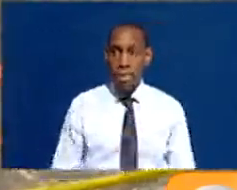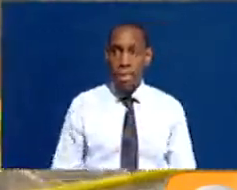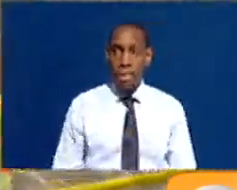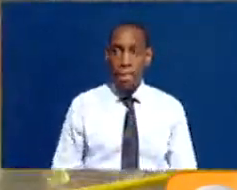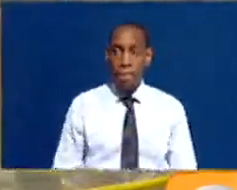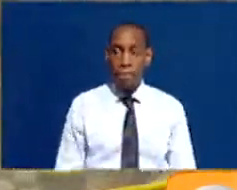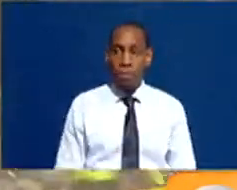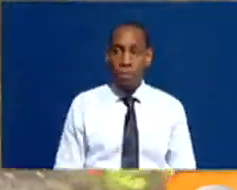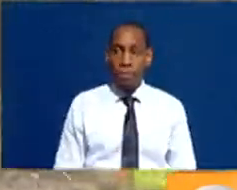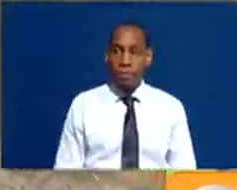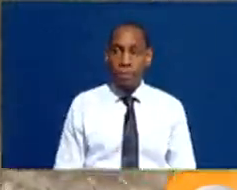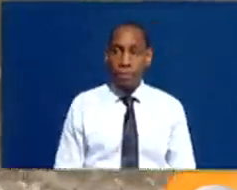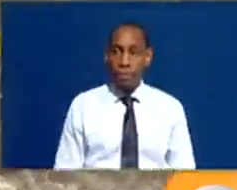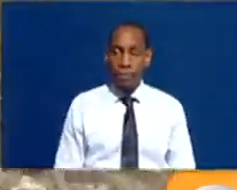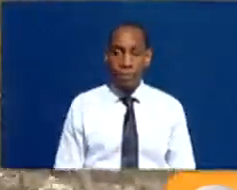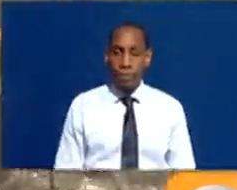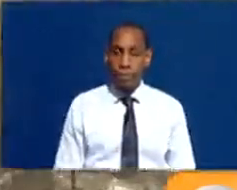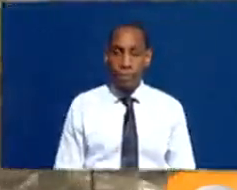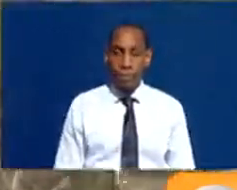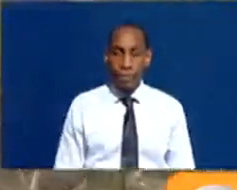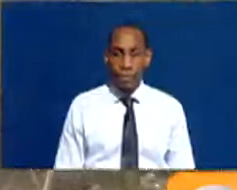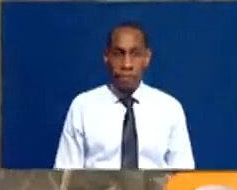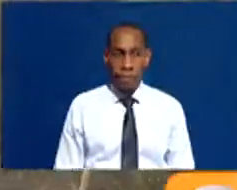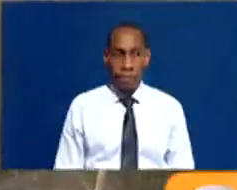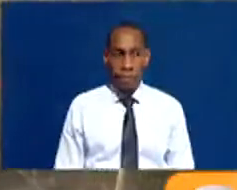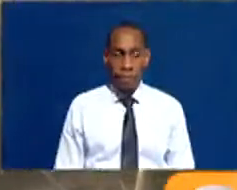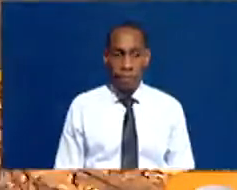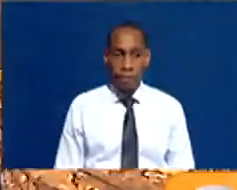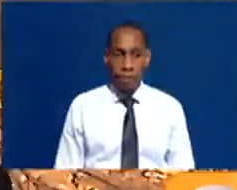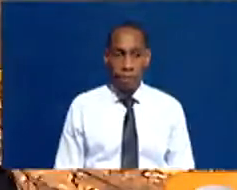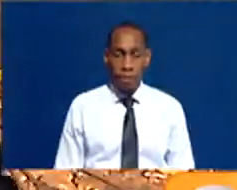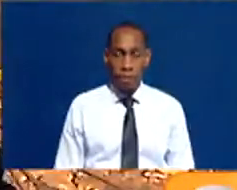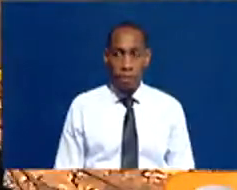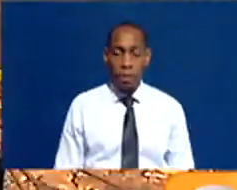Chemutai Goin, Citizen TV, Nairobi. All right, Goin.